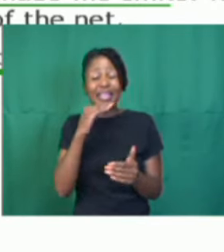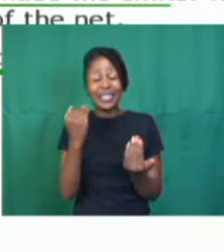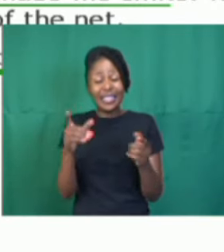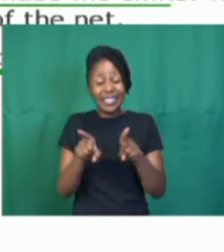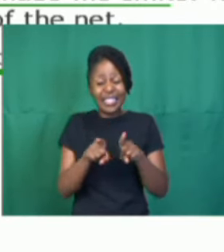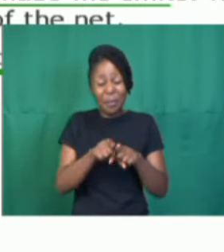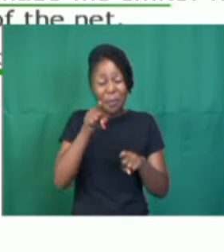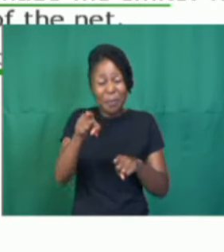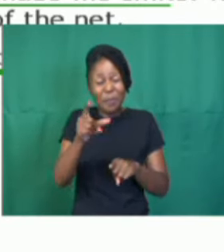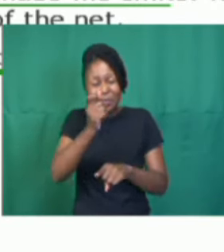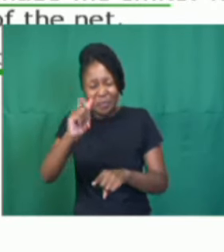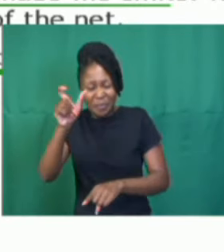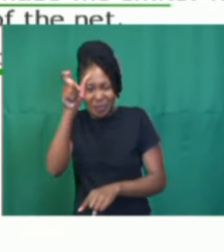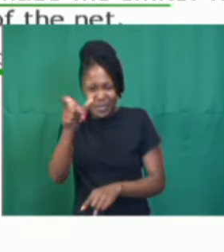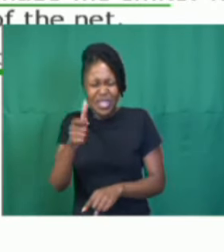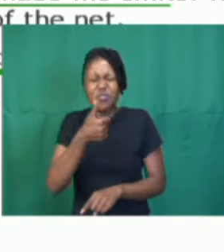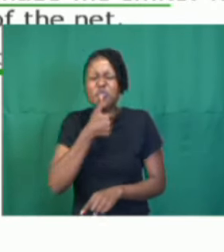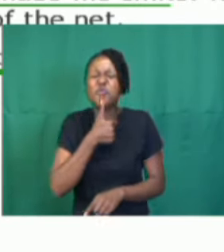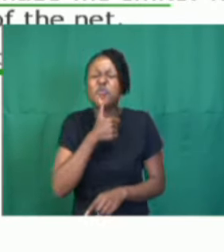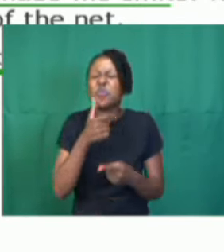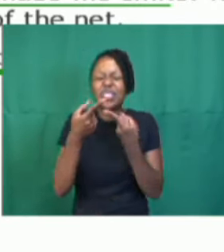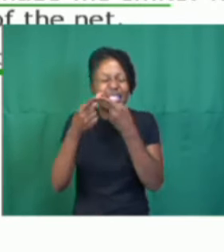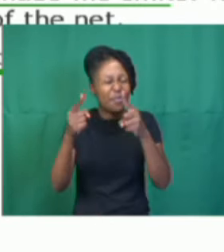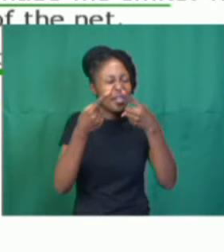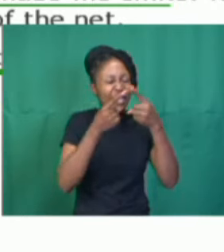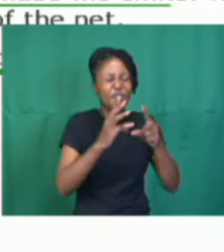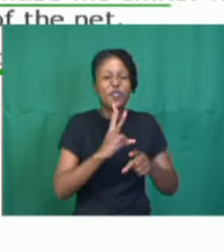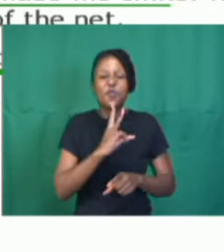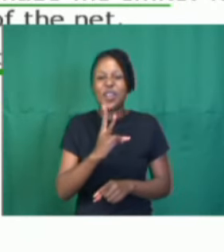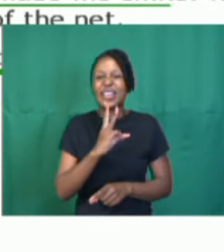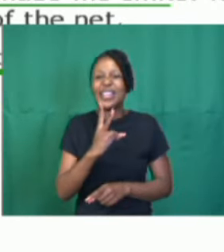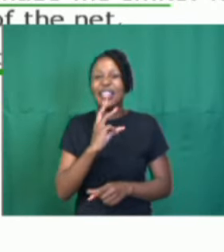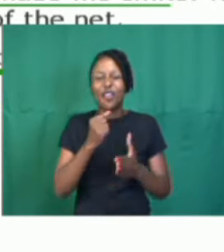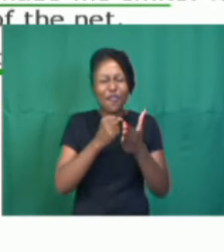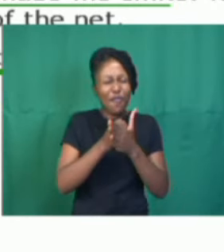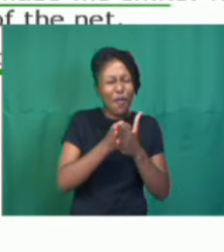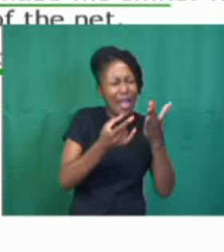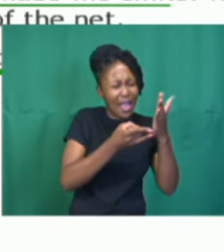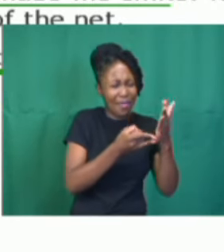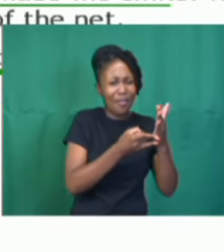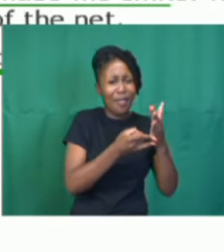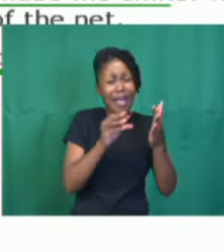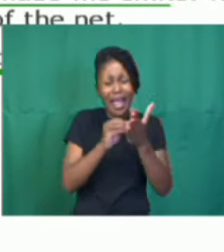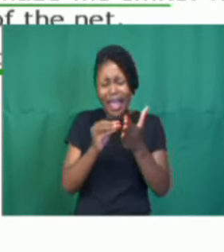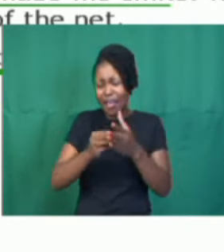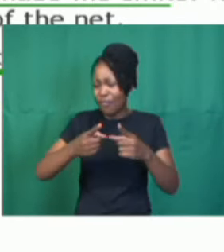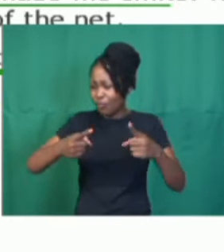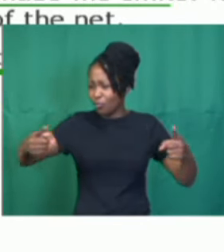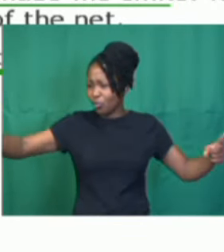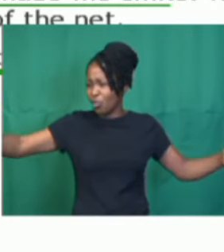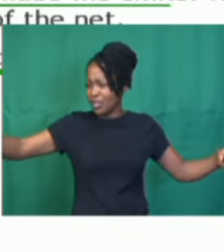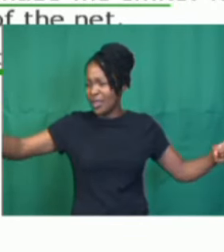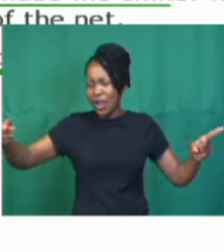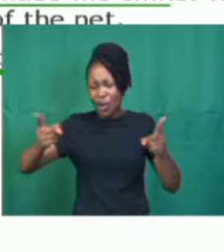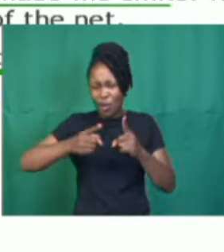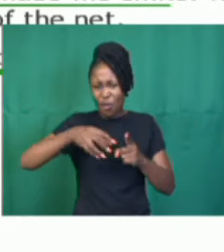use. As we have noted that there are simple sentences here, there are short sentences, and there are longer sentences. In